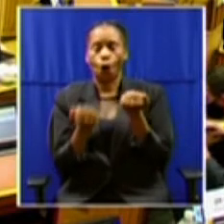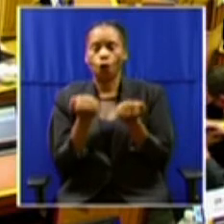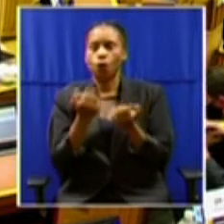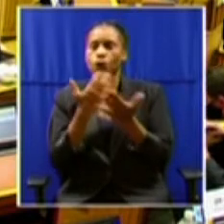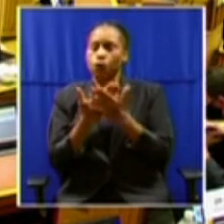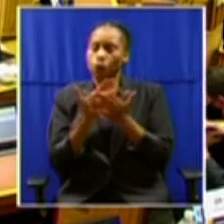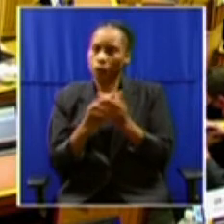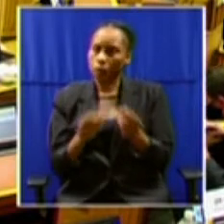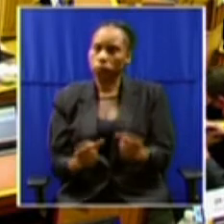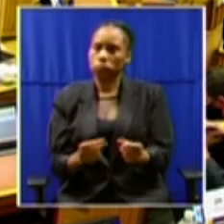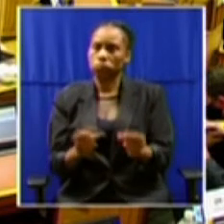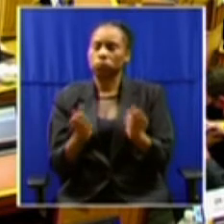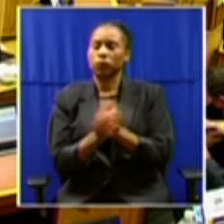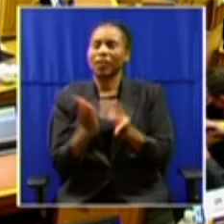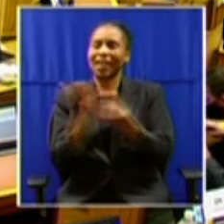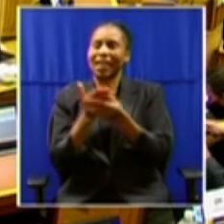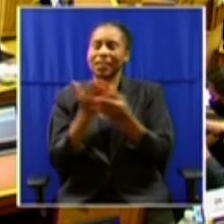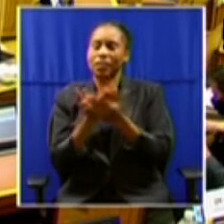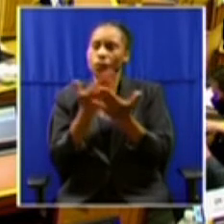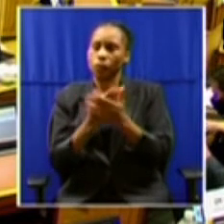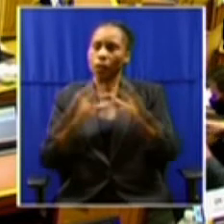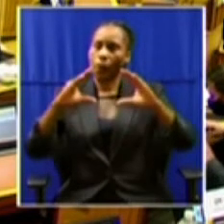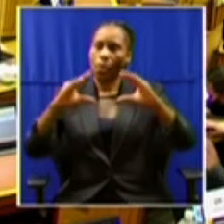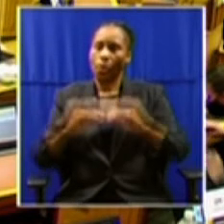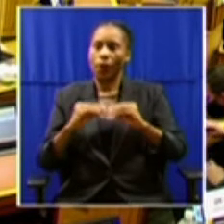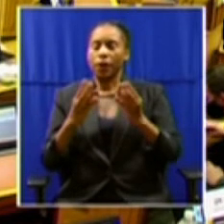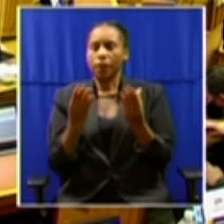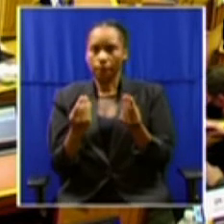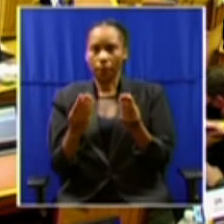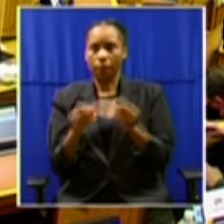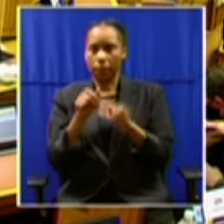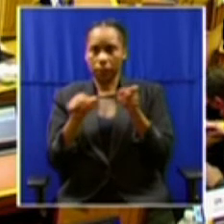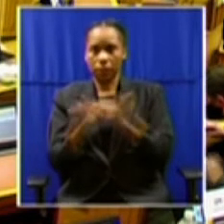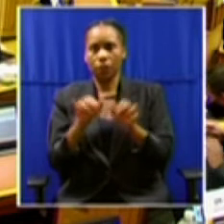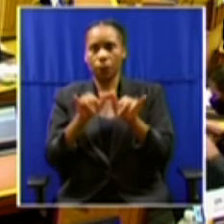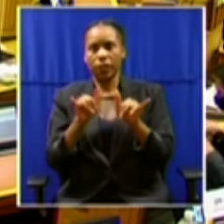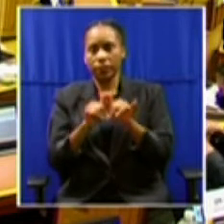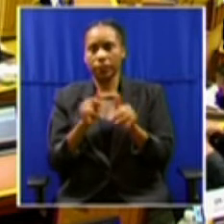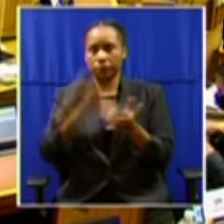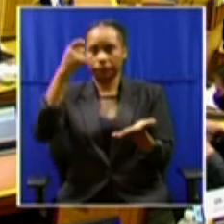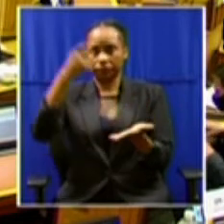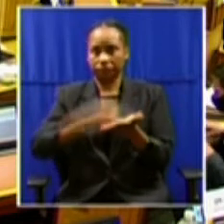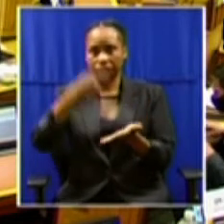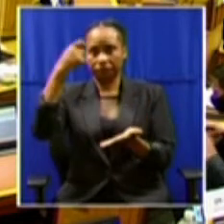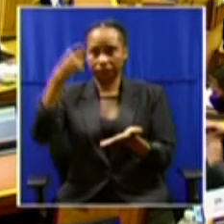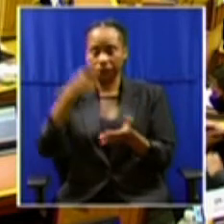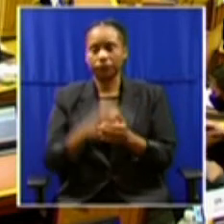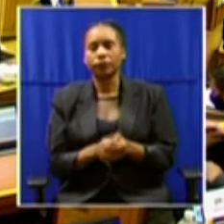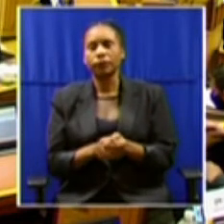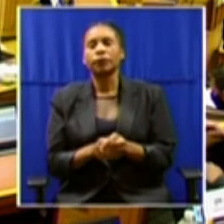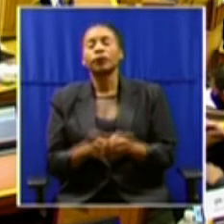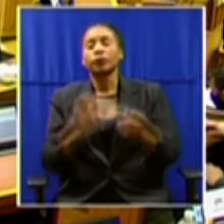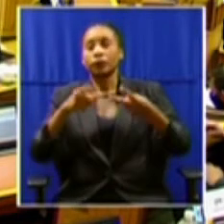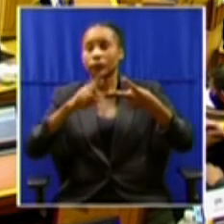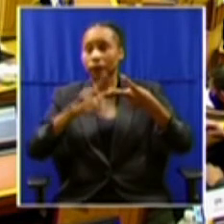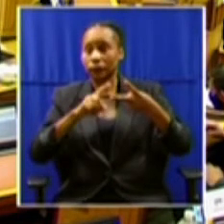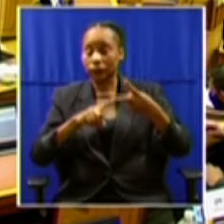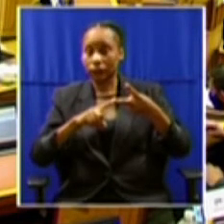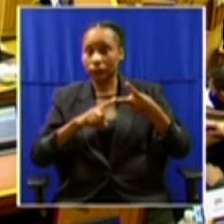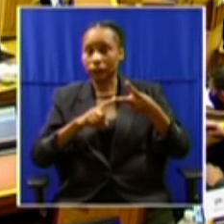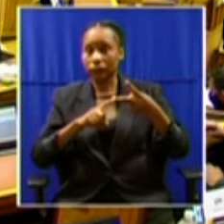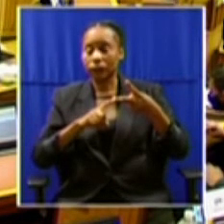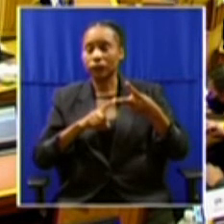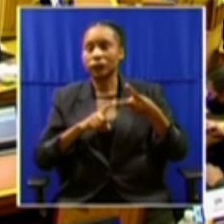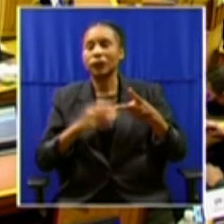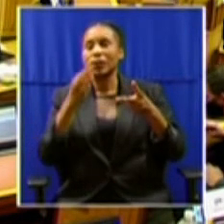as to reduce the number of remand detainees? Secondly, in cases where the remission of sentences is considered, what guarantees